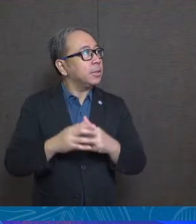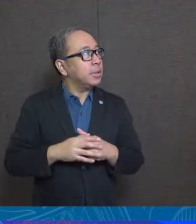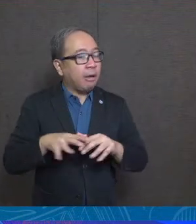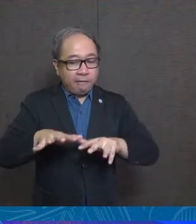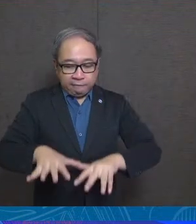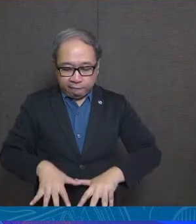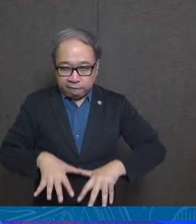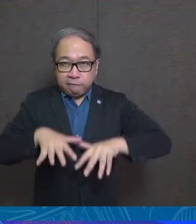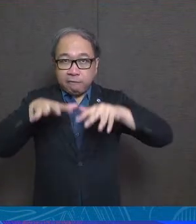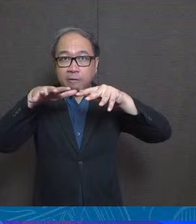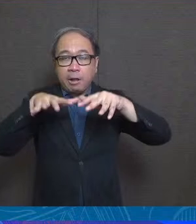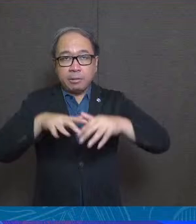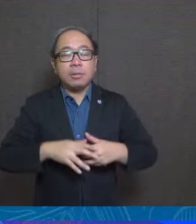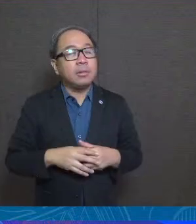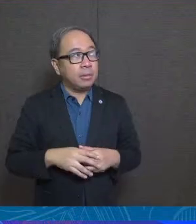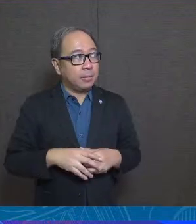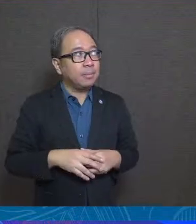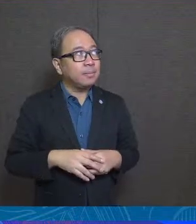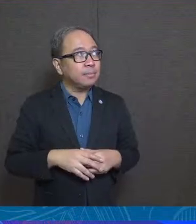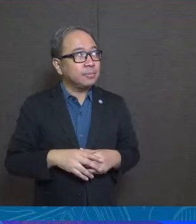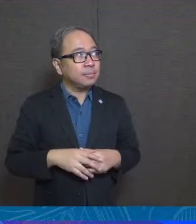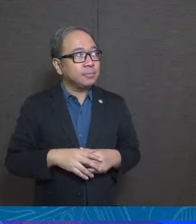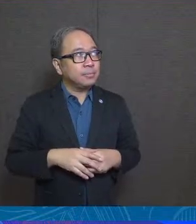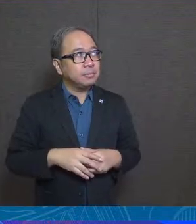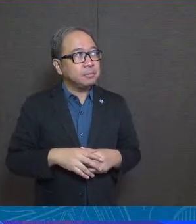And for example, in